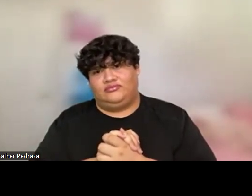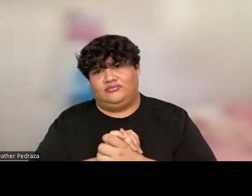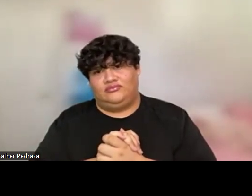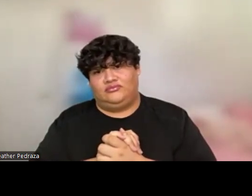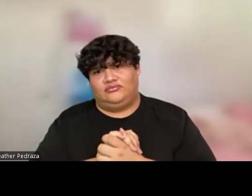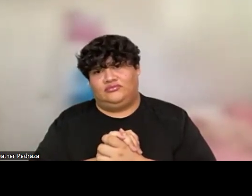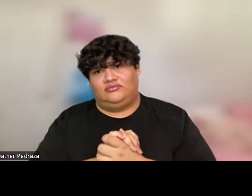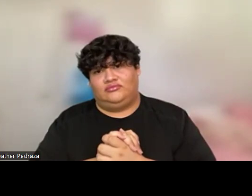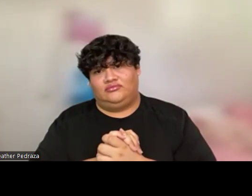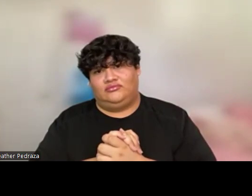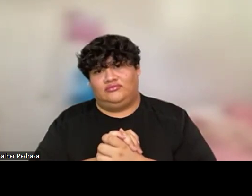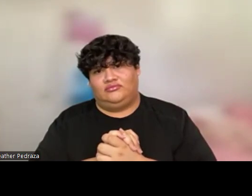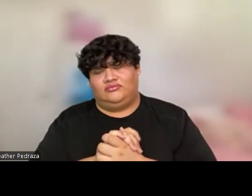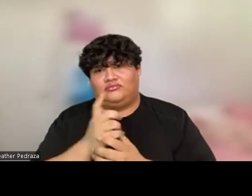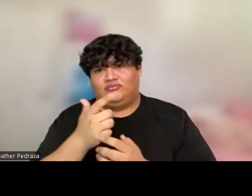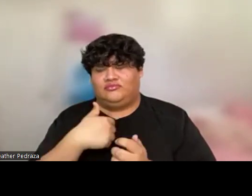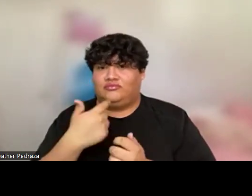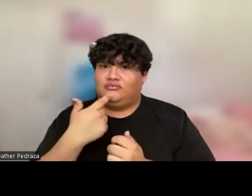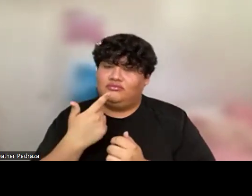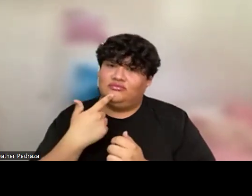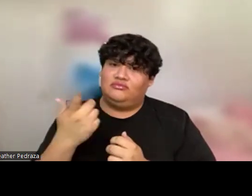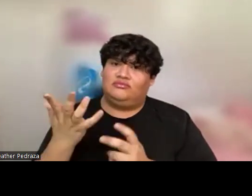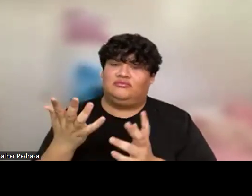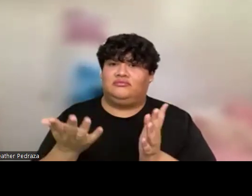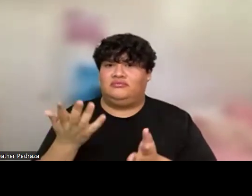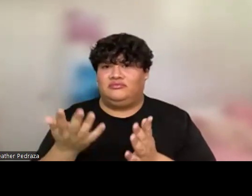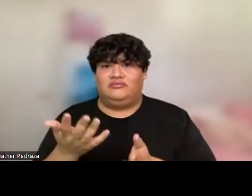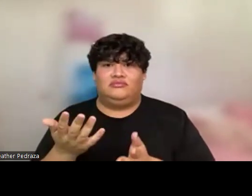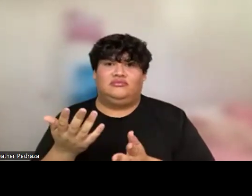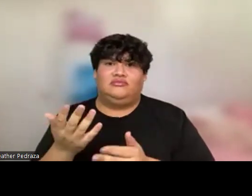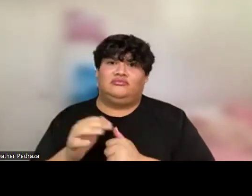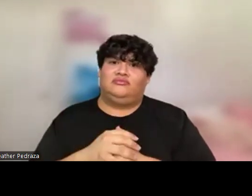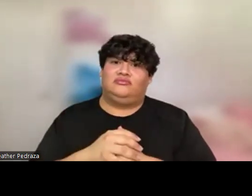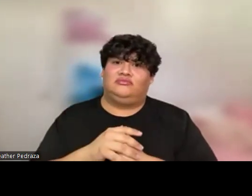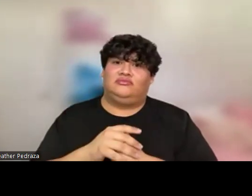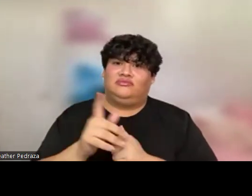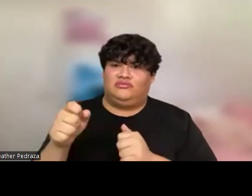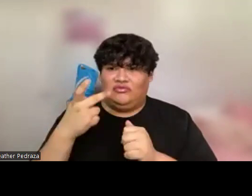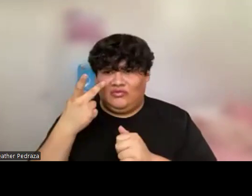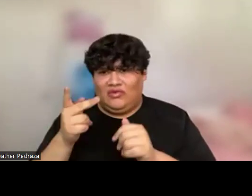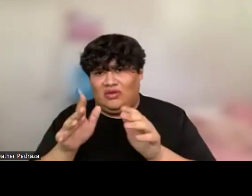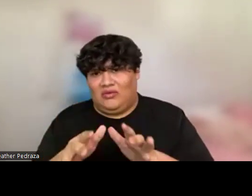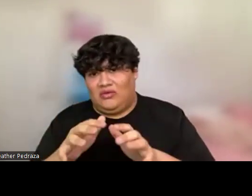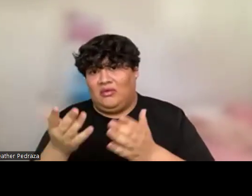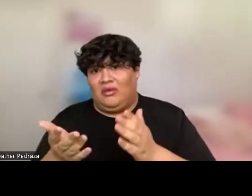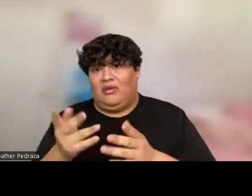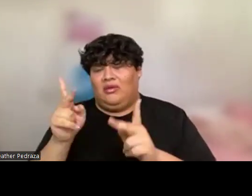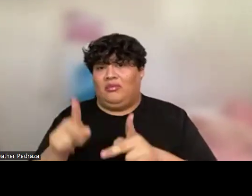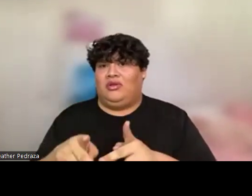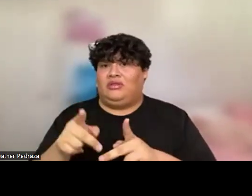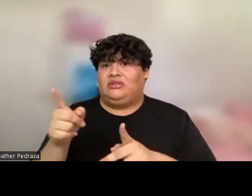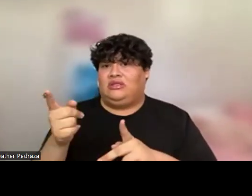I would say in terms if the abuse is identified while the person is already